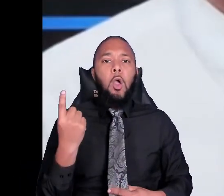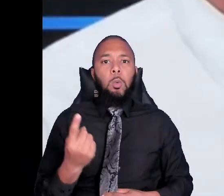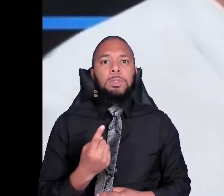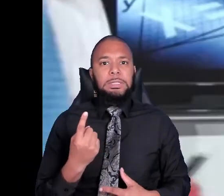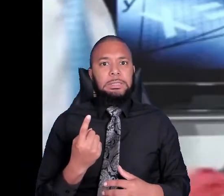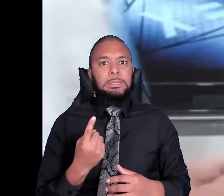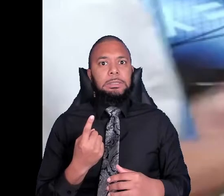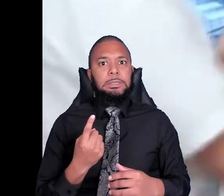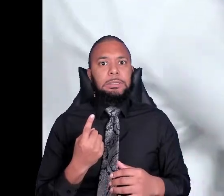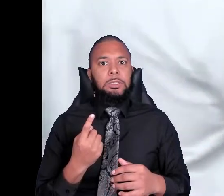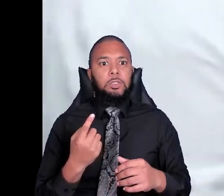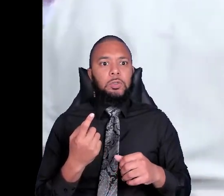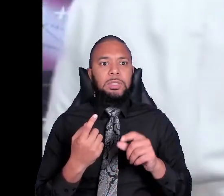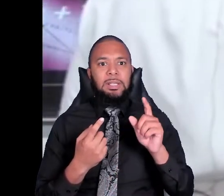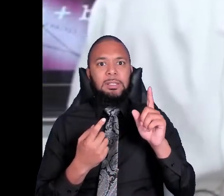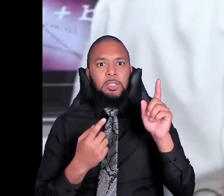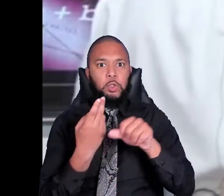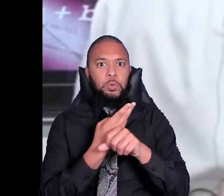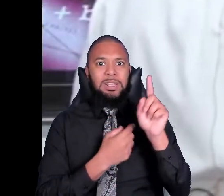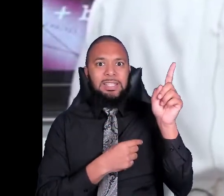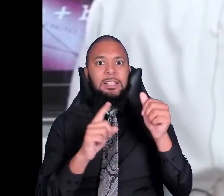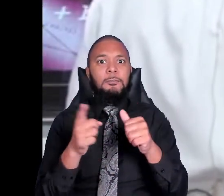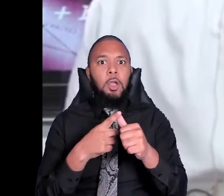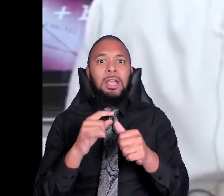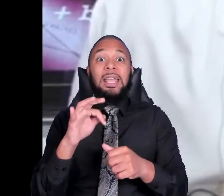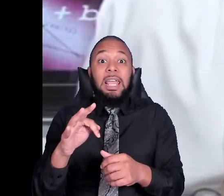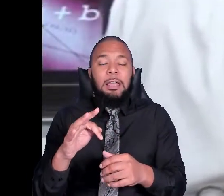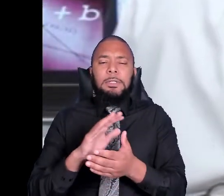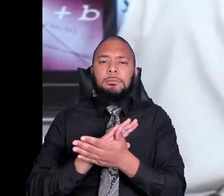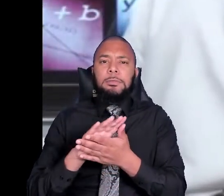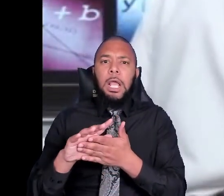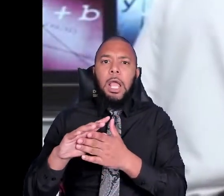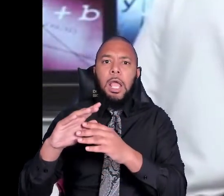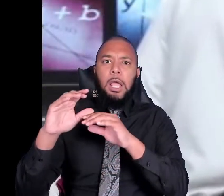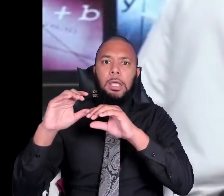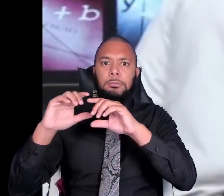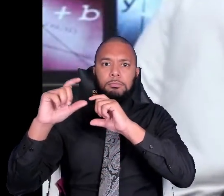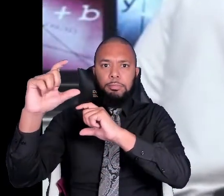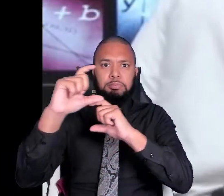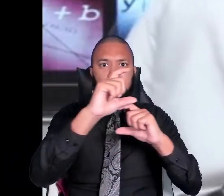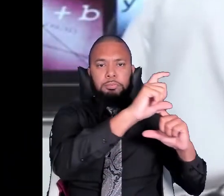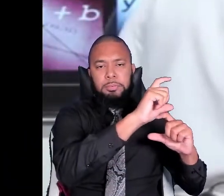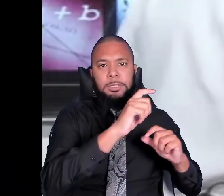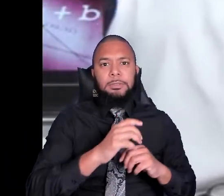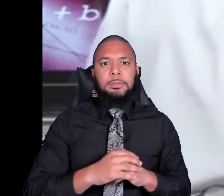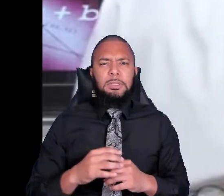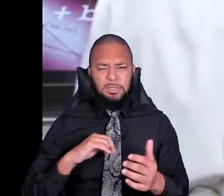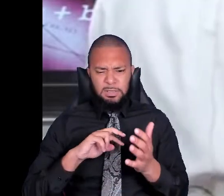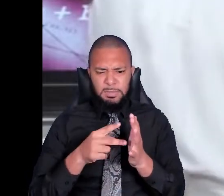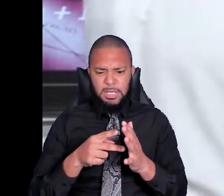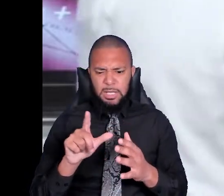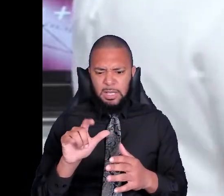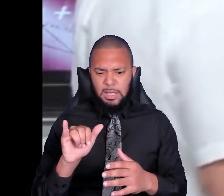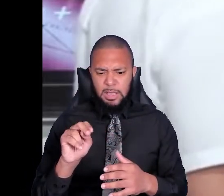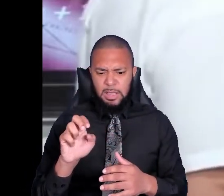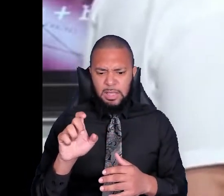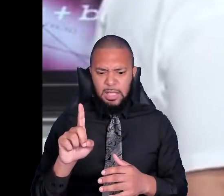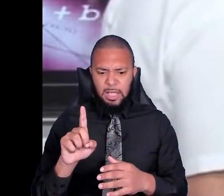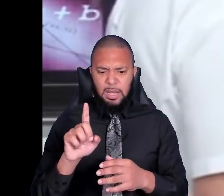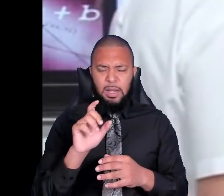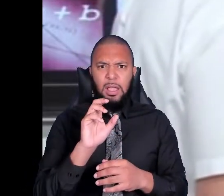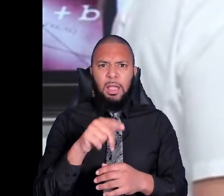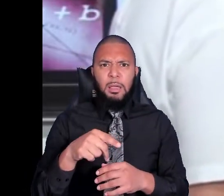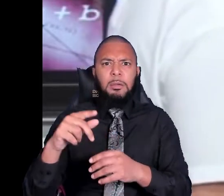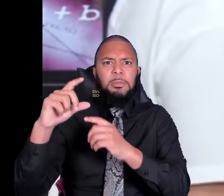method if everything is nice and lined up. And what I mean by that is I've got